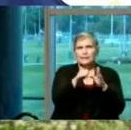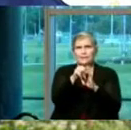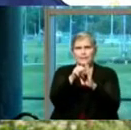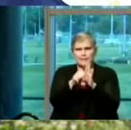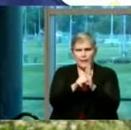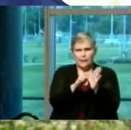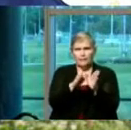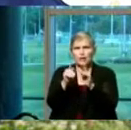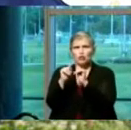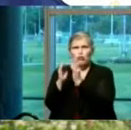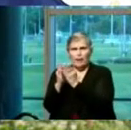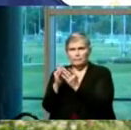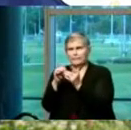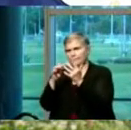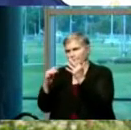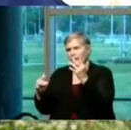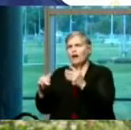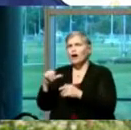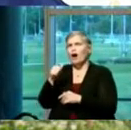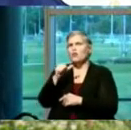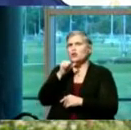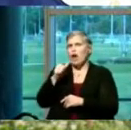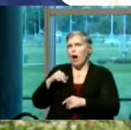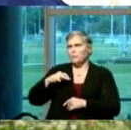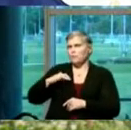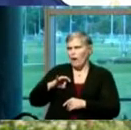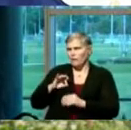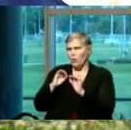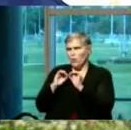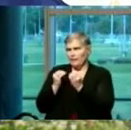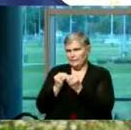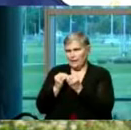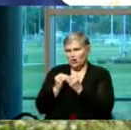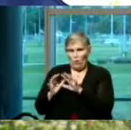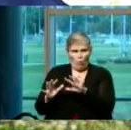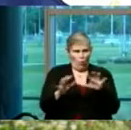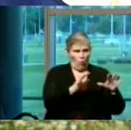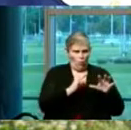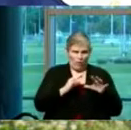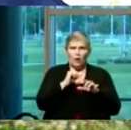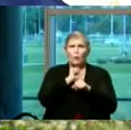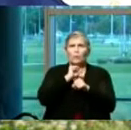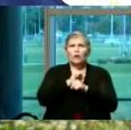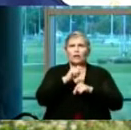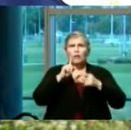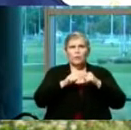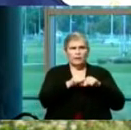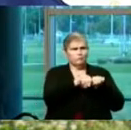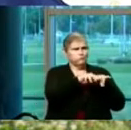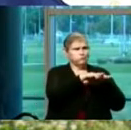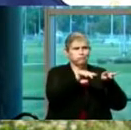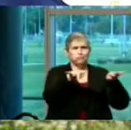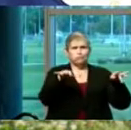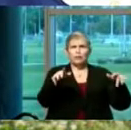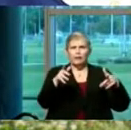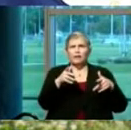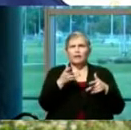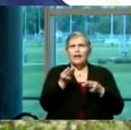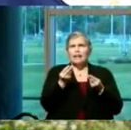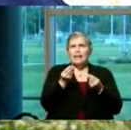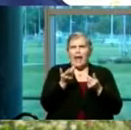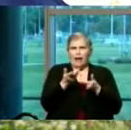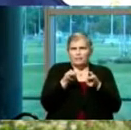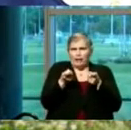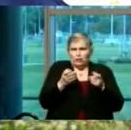states, tribes, and other nonprofit organizations that are working with multiple producers and landowners to apply climate